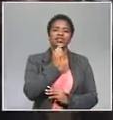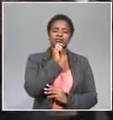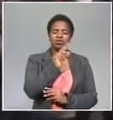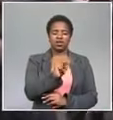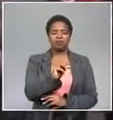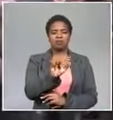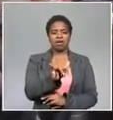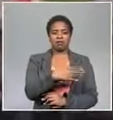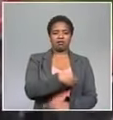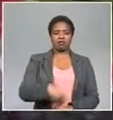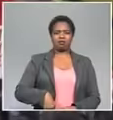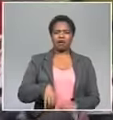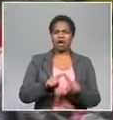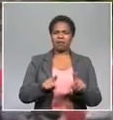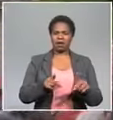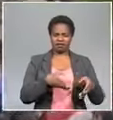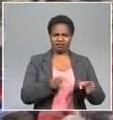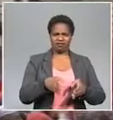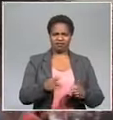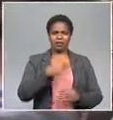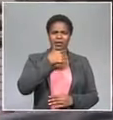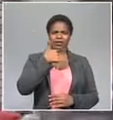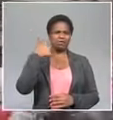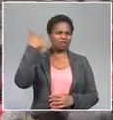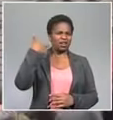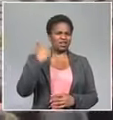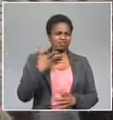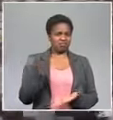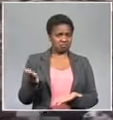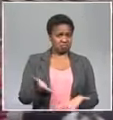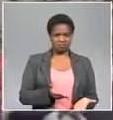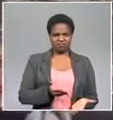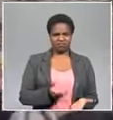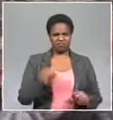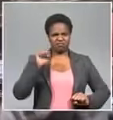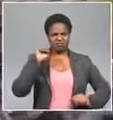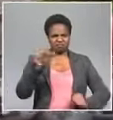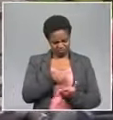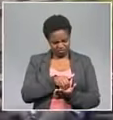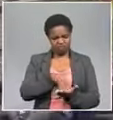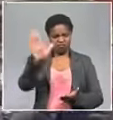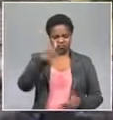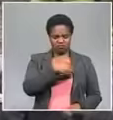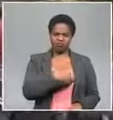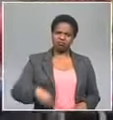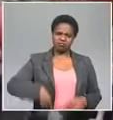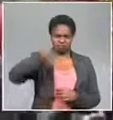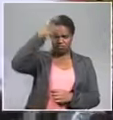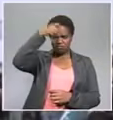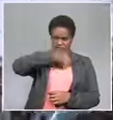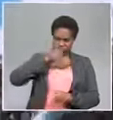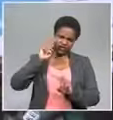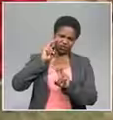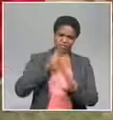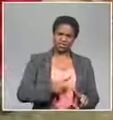James Palace. But on the streets of London and further afield, there was no welcome party. Thousands protested against the US president's visit. A